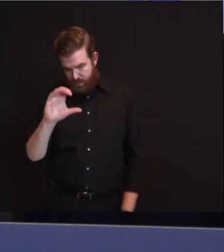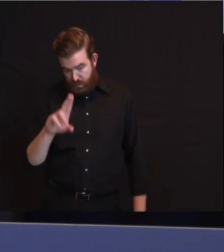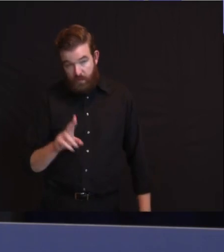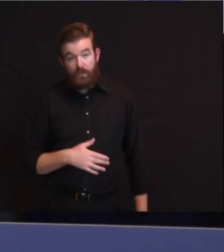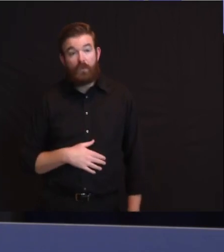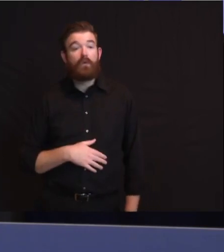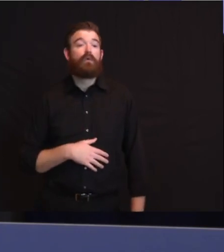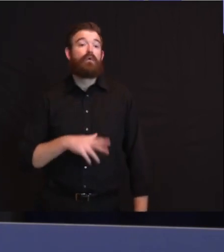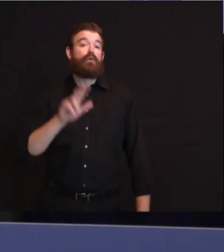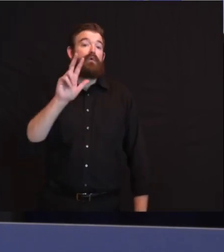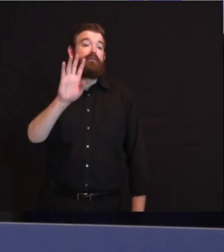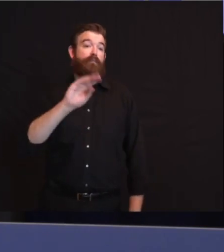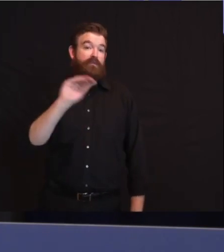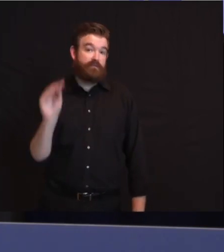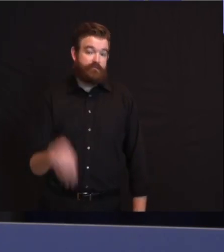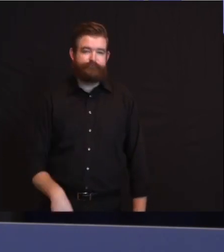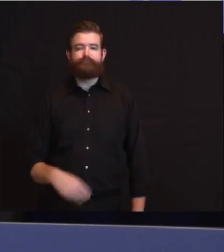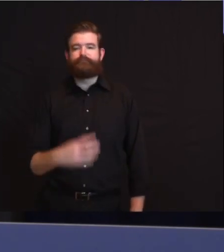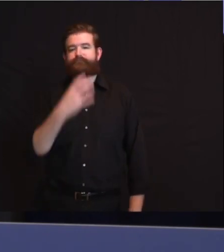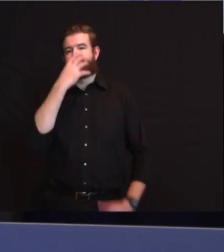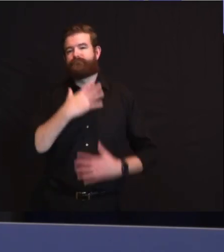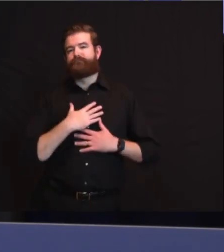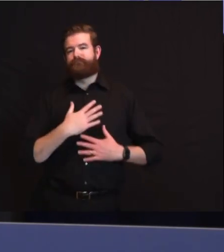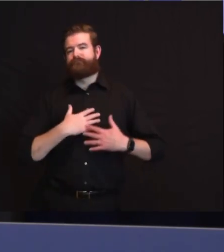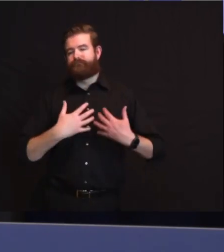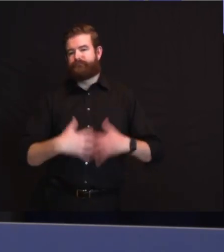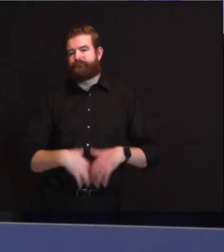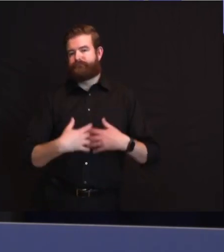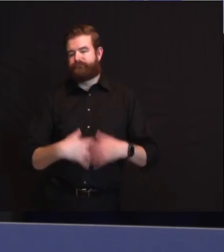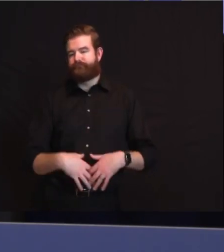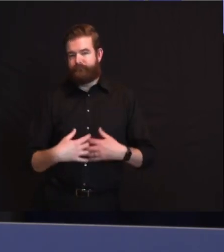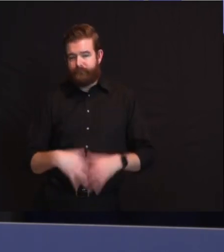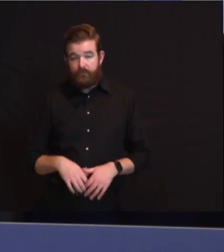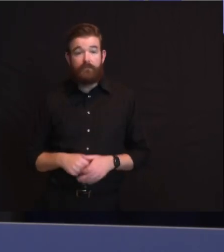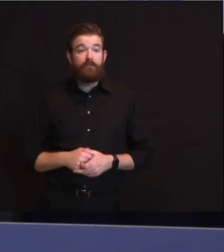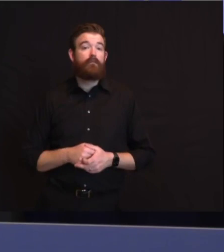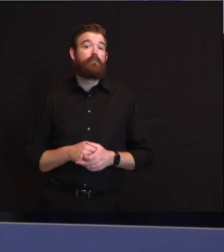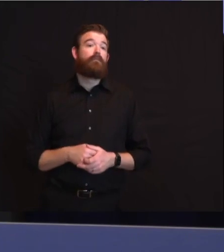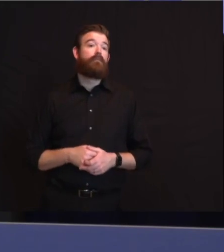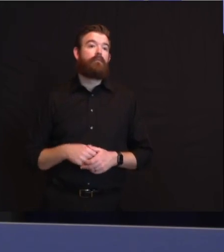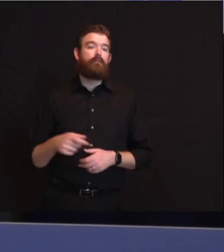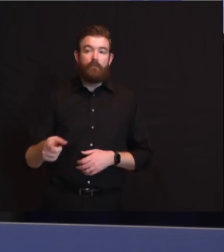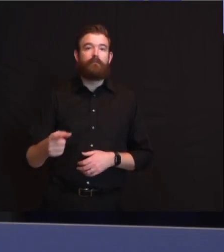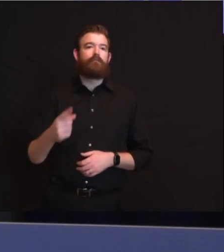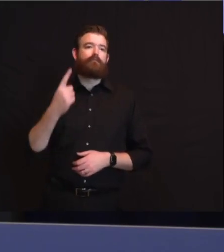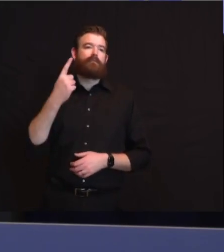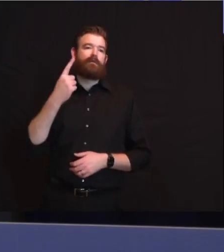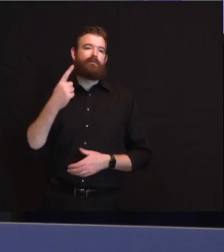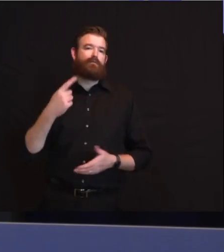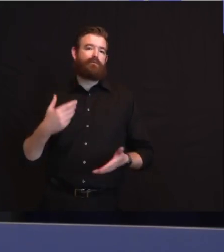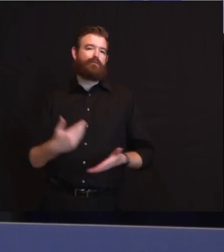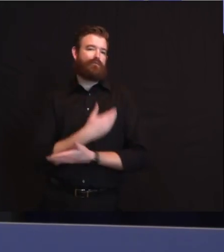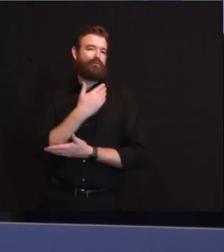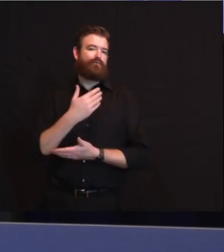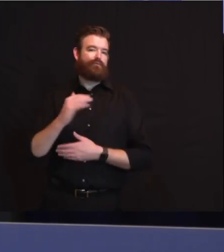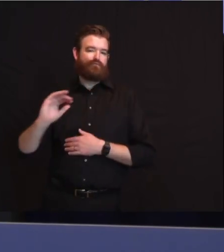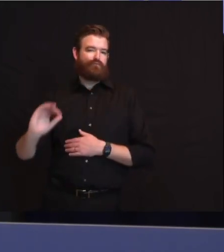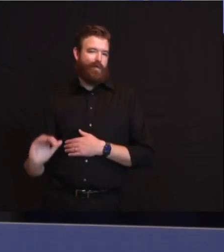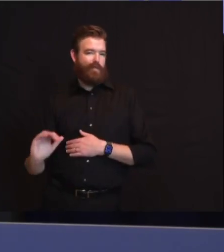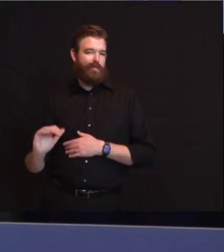ventilators. We are reporting one new case of multisystem inflammatory syndrome in children. There are